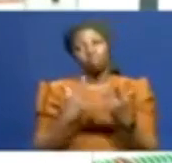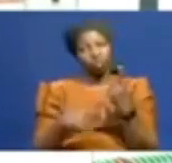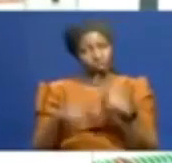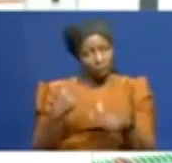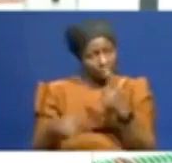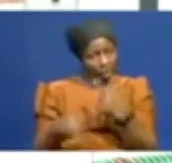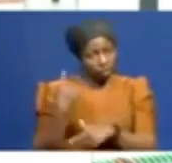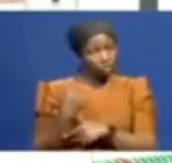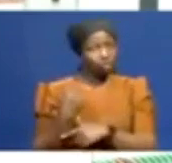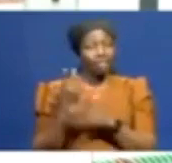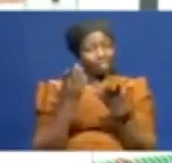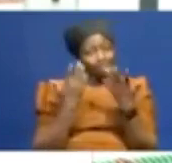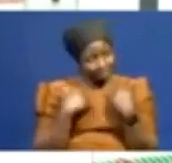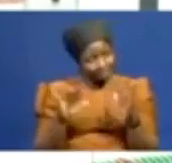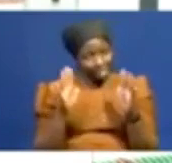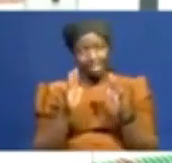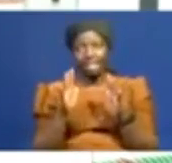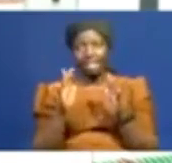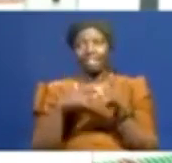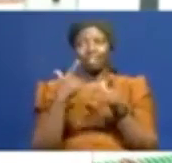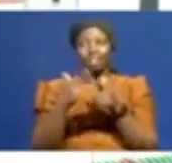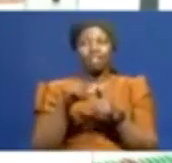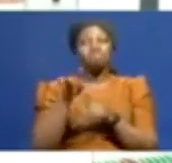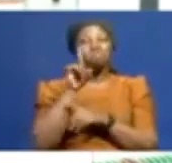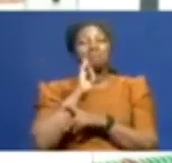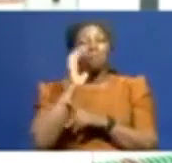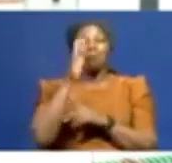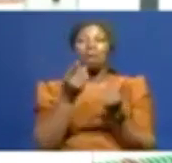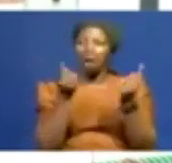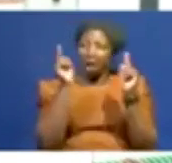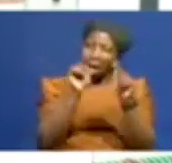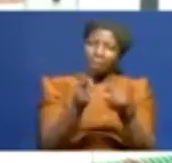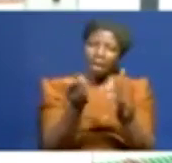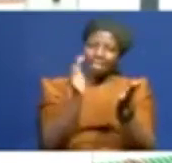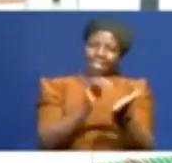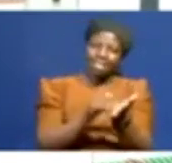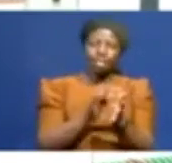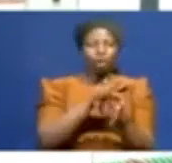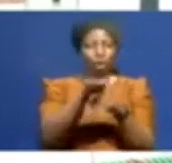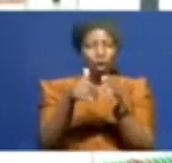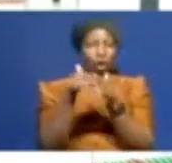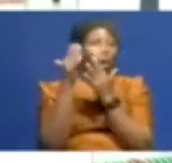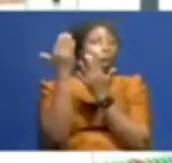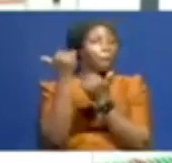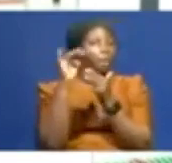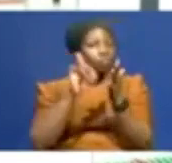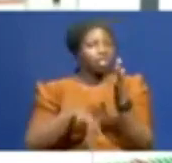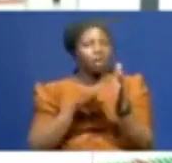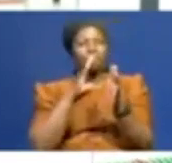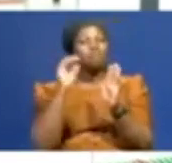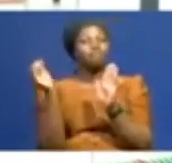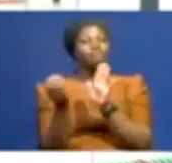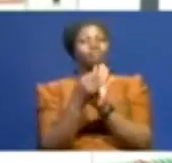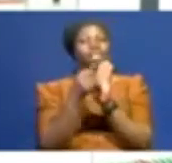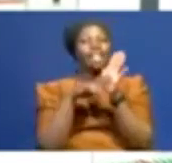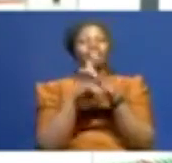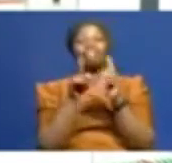kikamilika, waogeleaji watajitosa majini siku ya kesho, kila mmoja akitumai kuorodheshwa kwenye kikosi cha Kenya